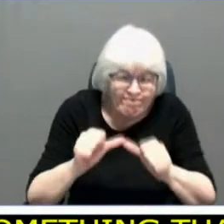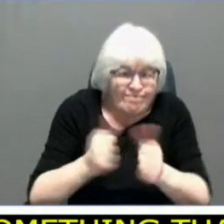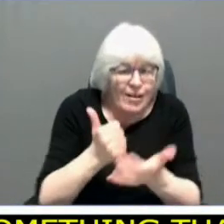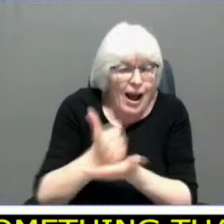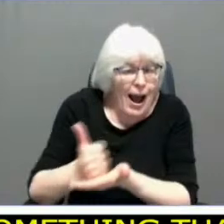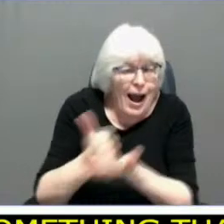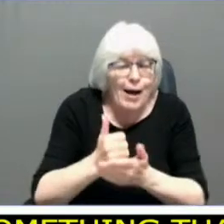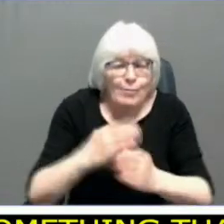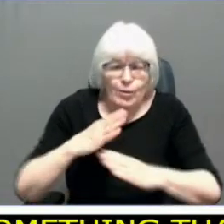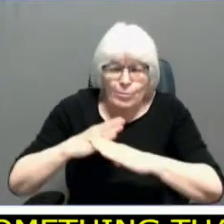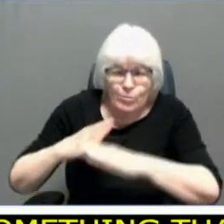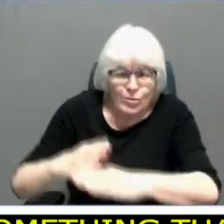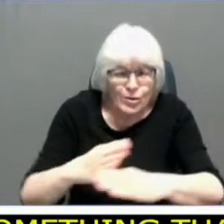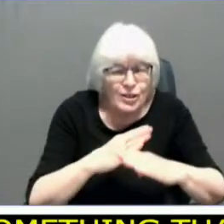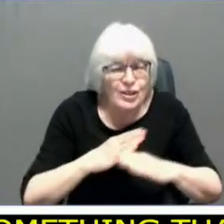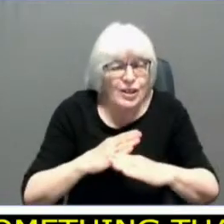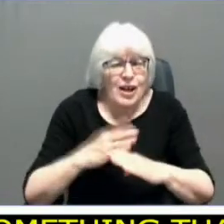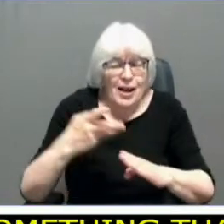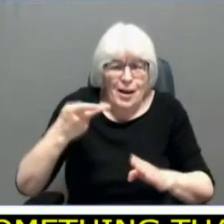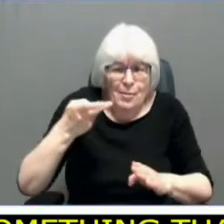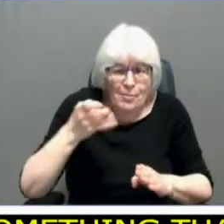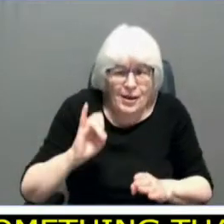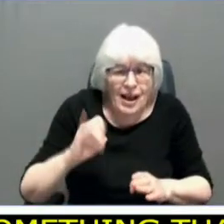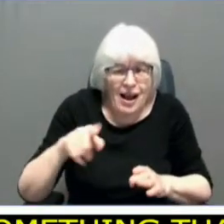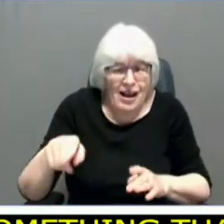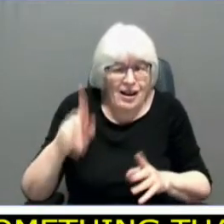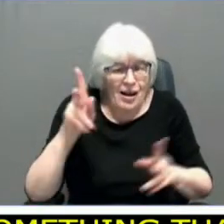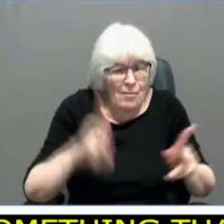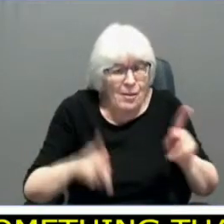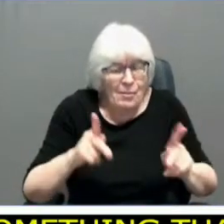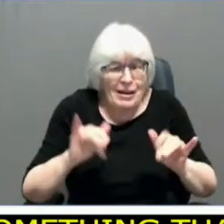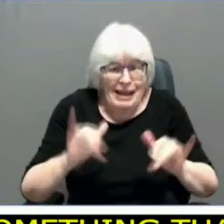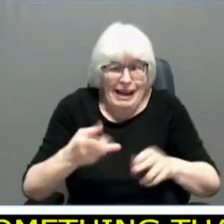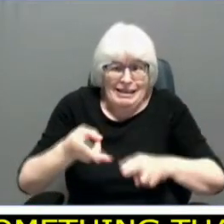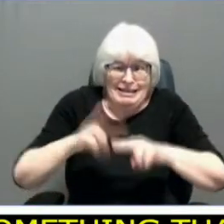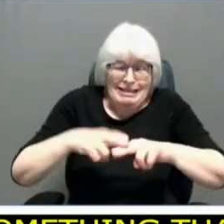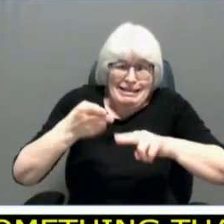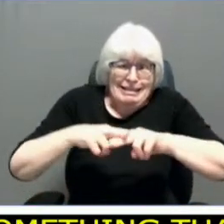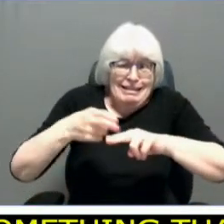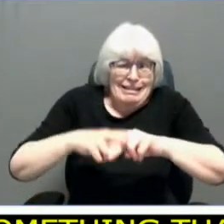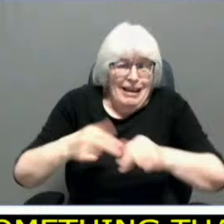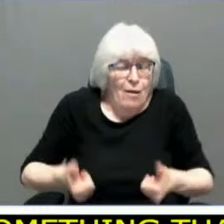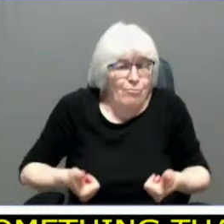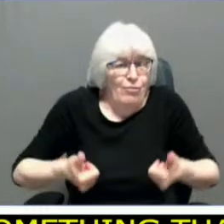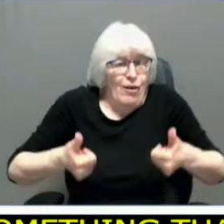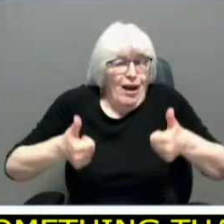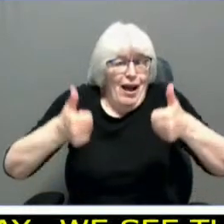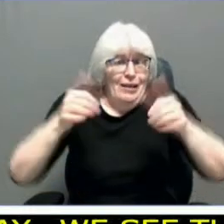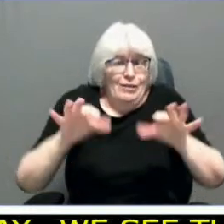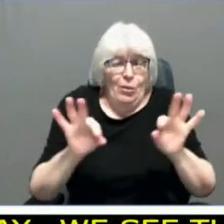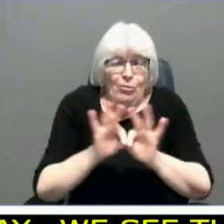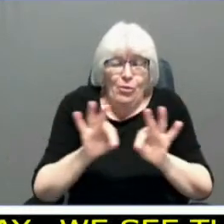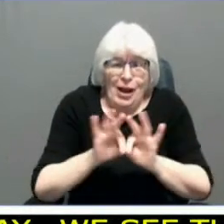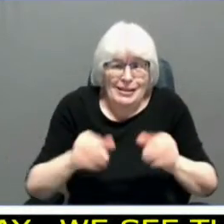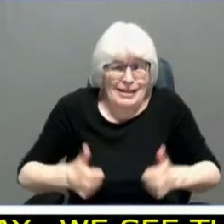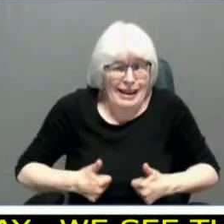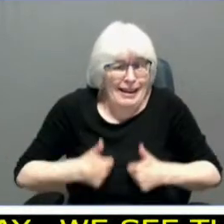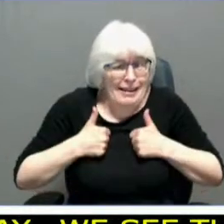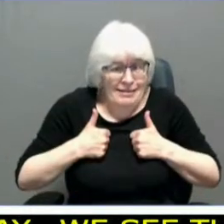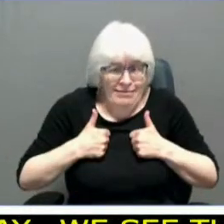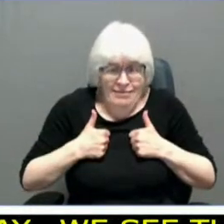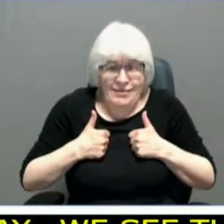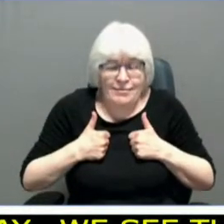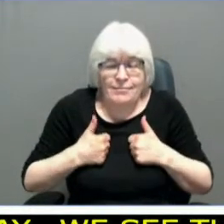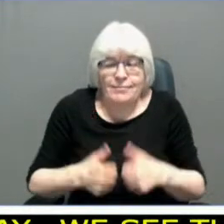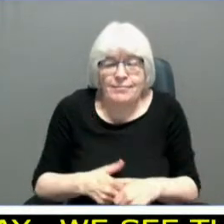and Atlantic Canadians from the rising cost of living, and knowing that many of these factors are out of our control. But a lot of the things